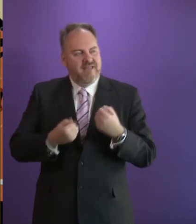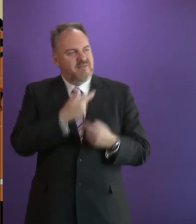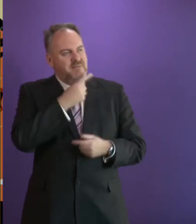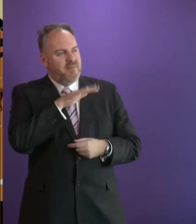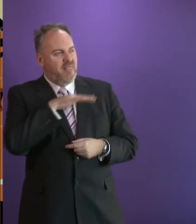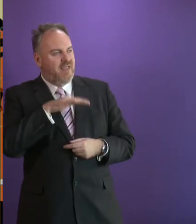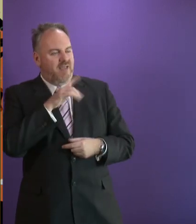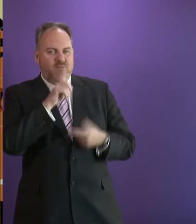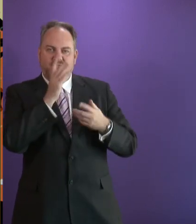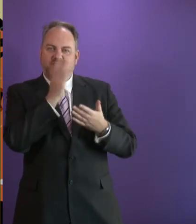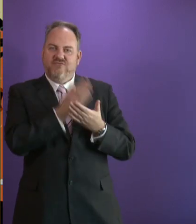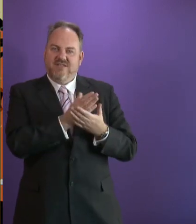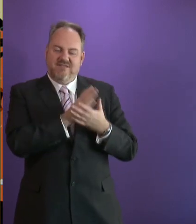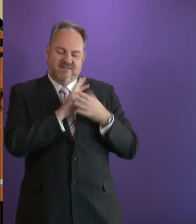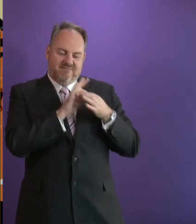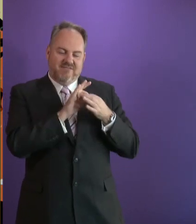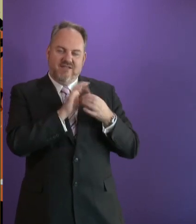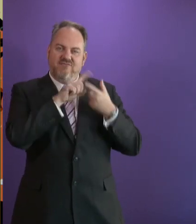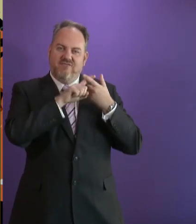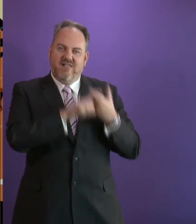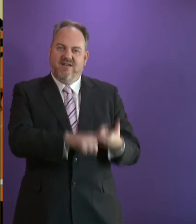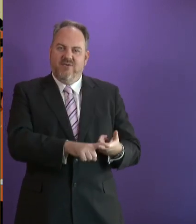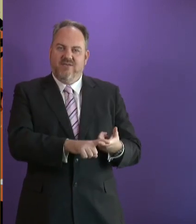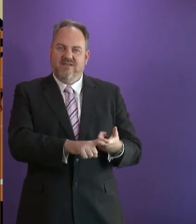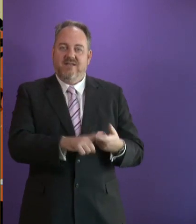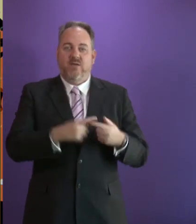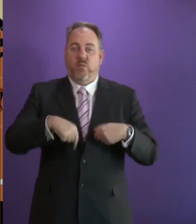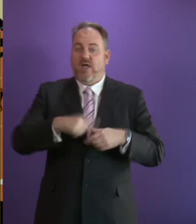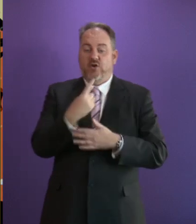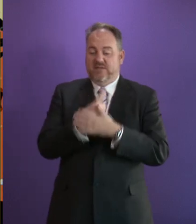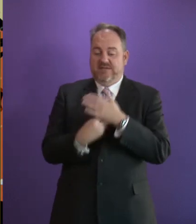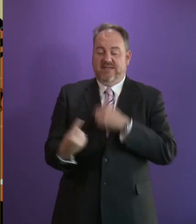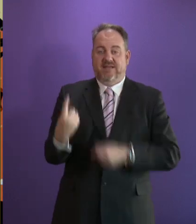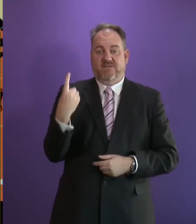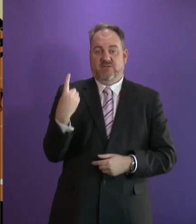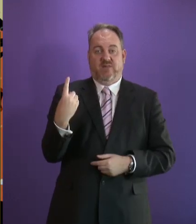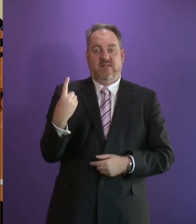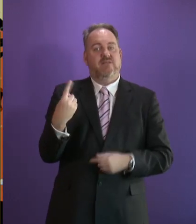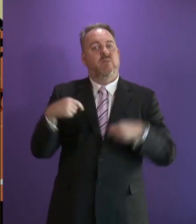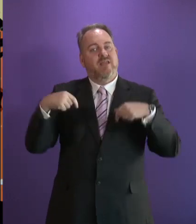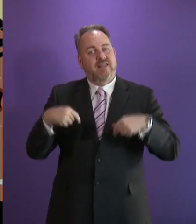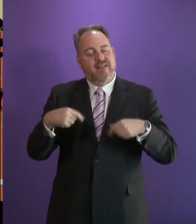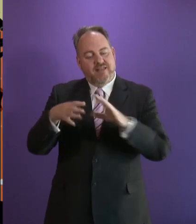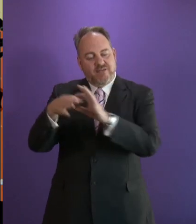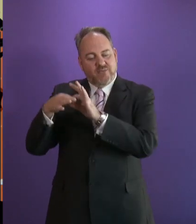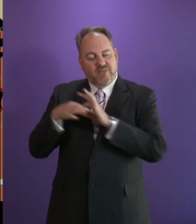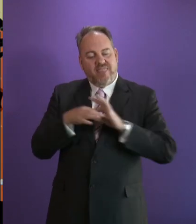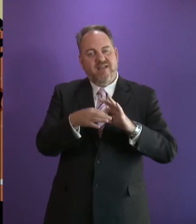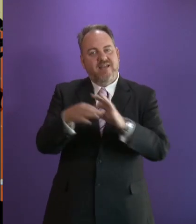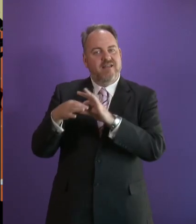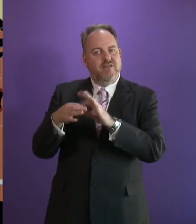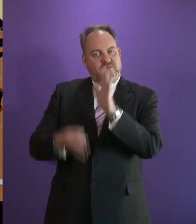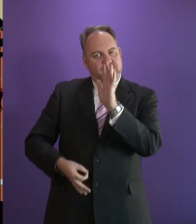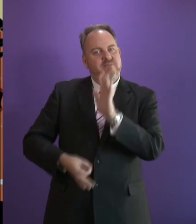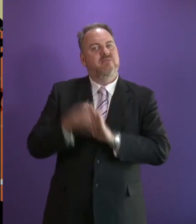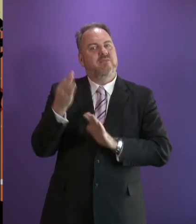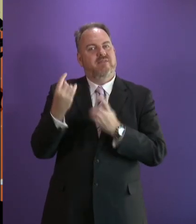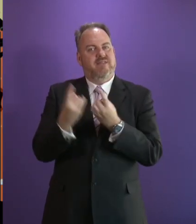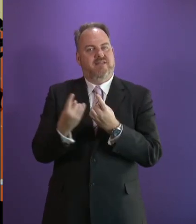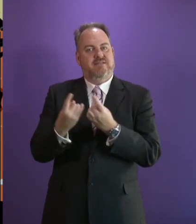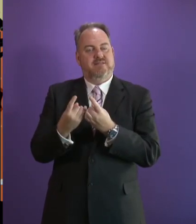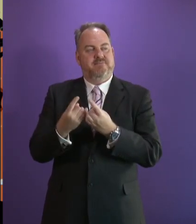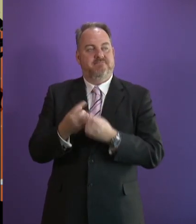that can be done on a cross-party basis. We're not here as individuals. We're here together to make a difference. Katie,